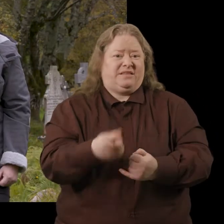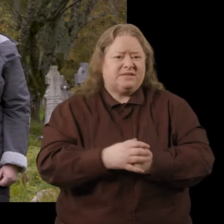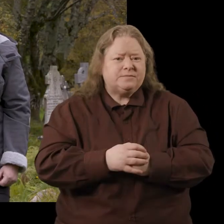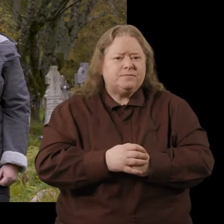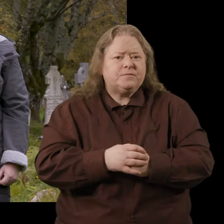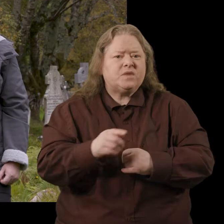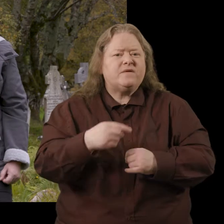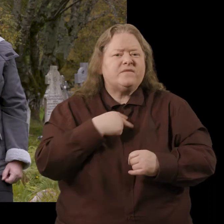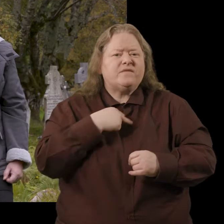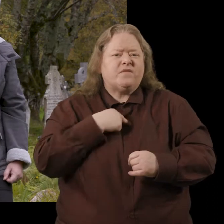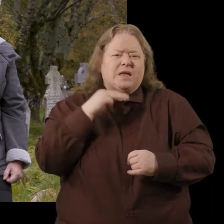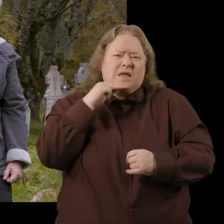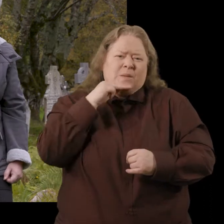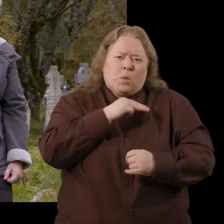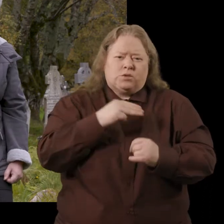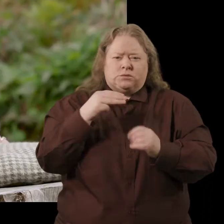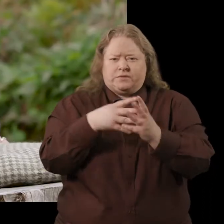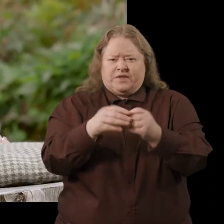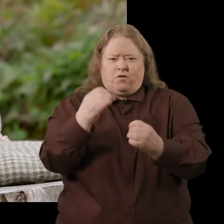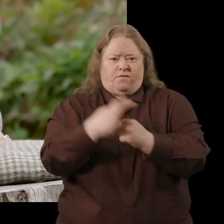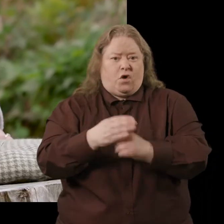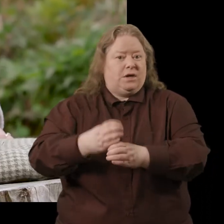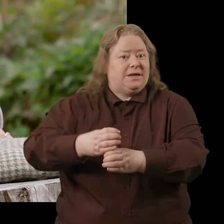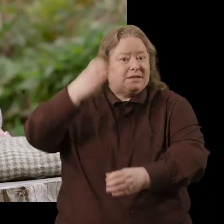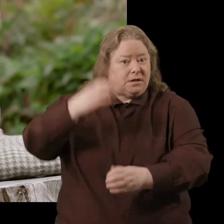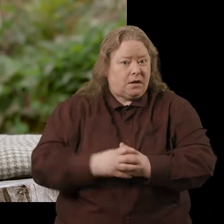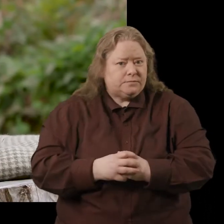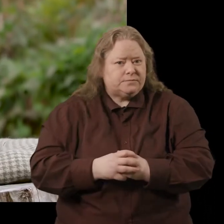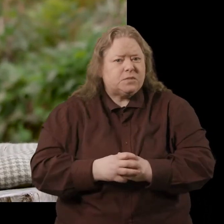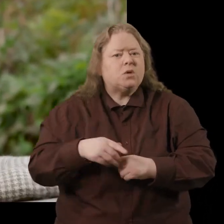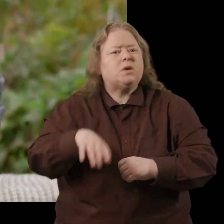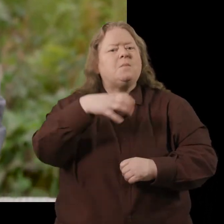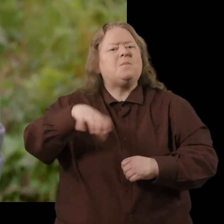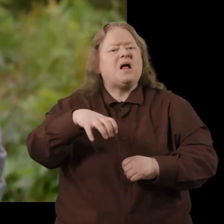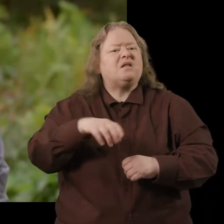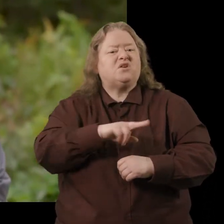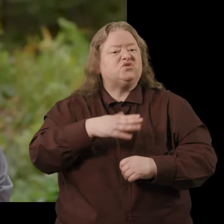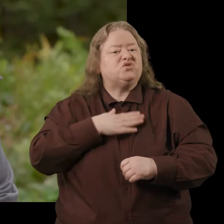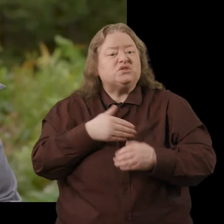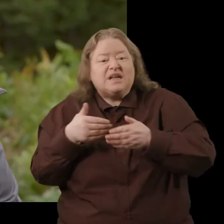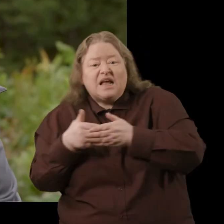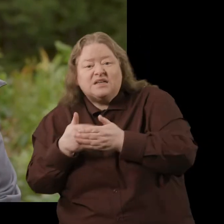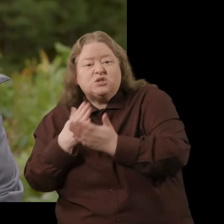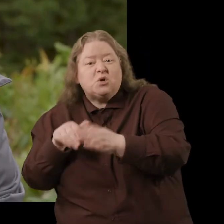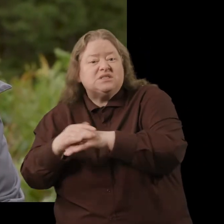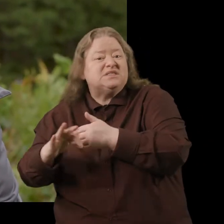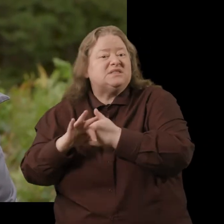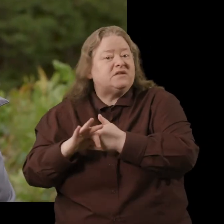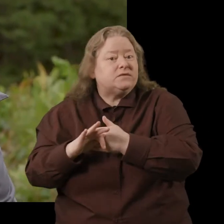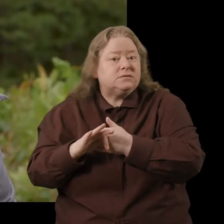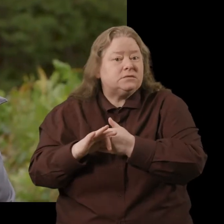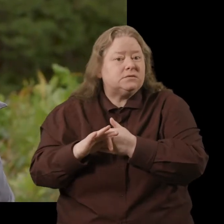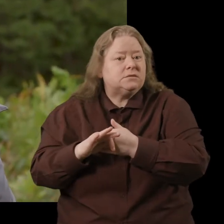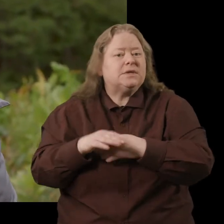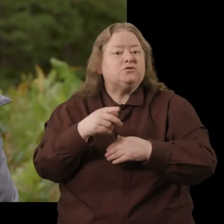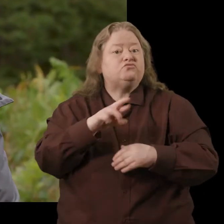are a very, very significant object for Glendalough. So the bell then wasn't just hidden away somewhere safe.